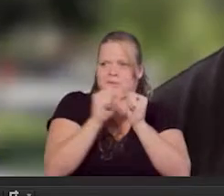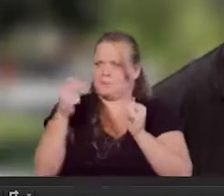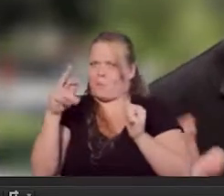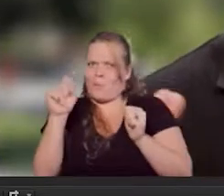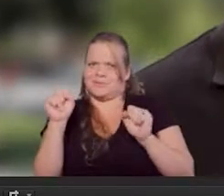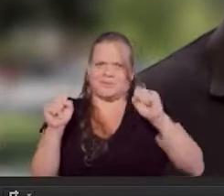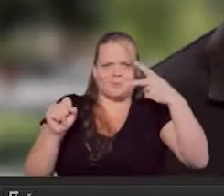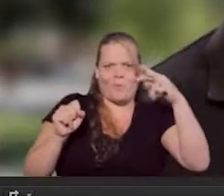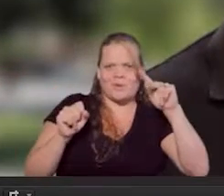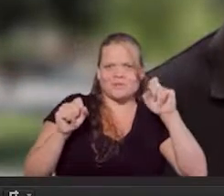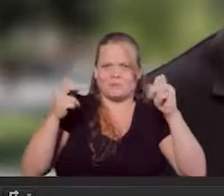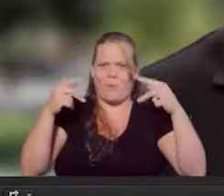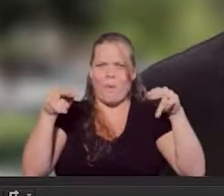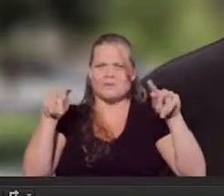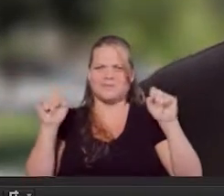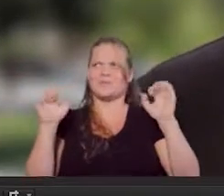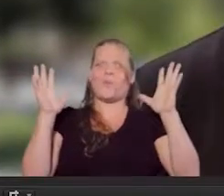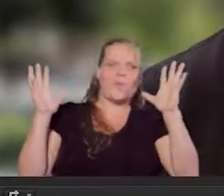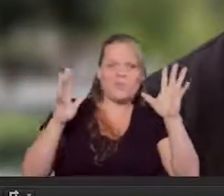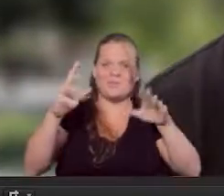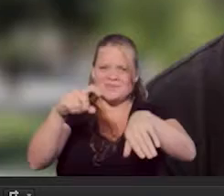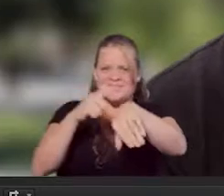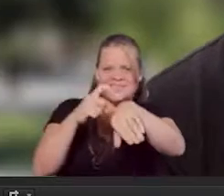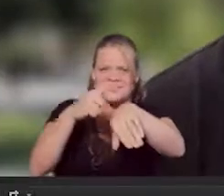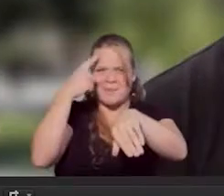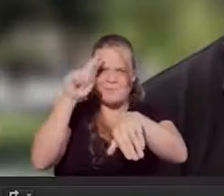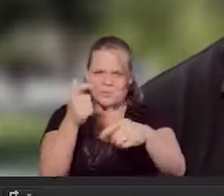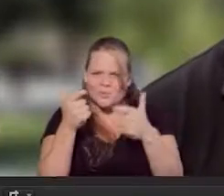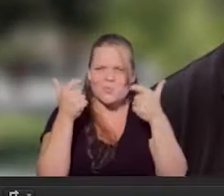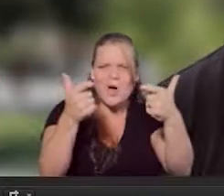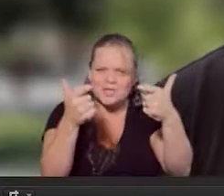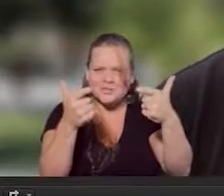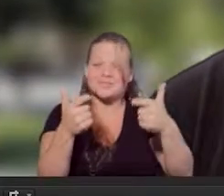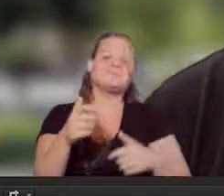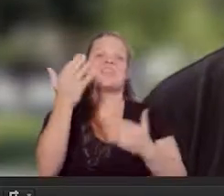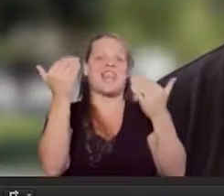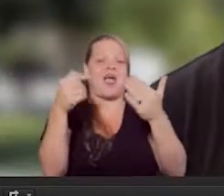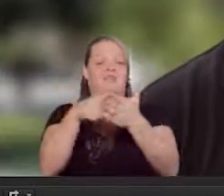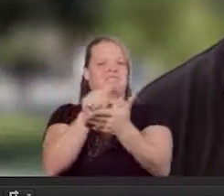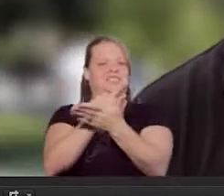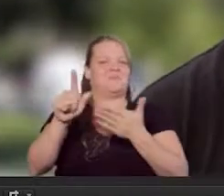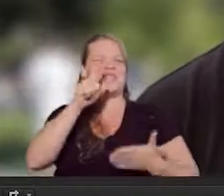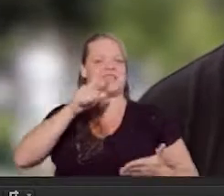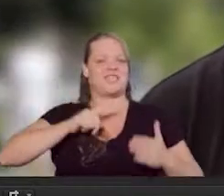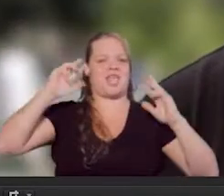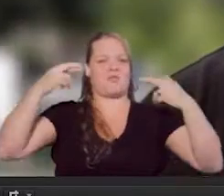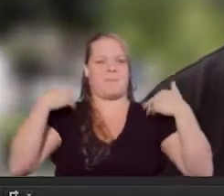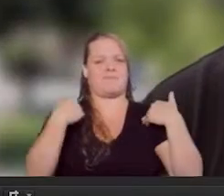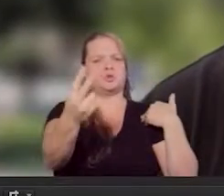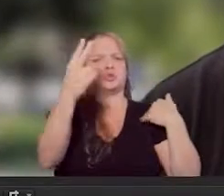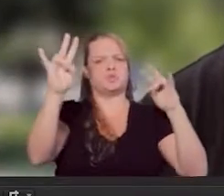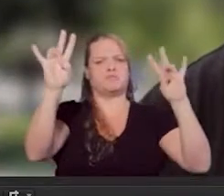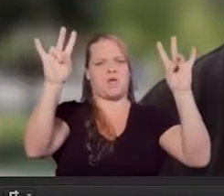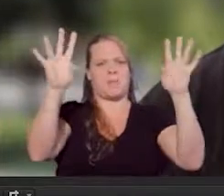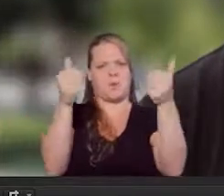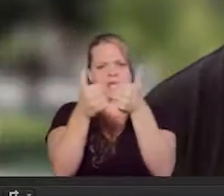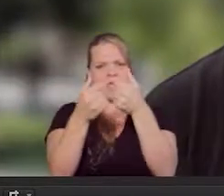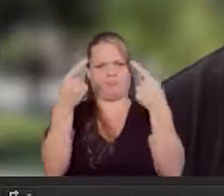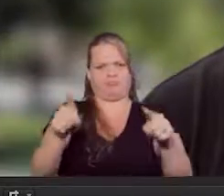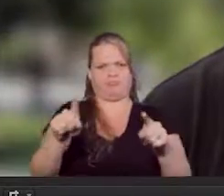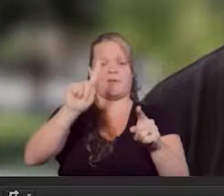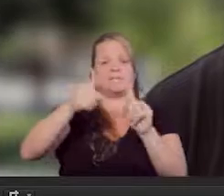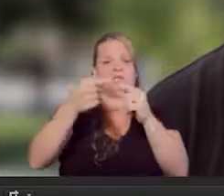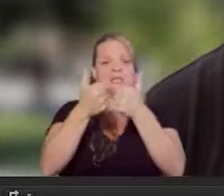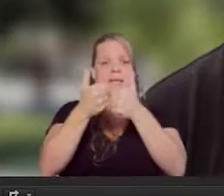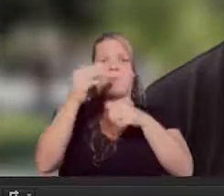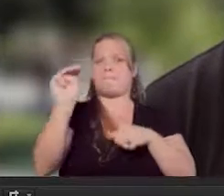hey, sports fans. All right, like me. sports time. It's time for the Sports Patrol. And this week, your Lady Rams have 2 volleyball games scheduled, with the